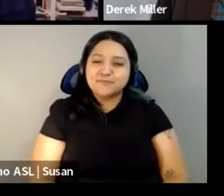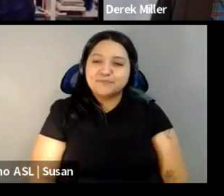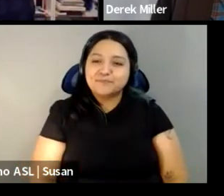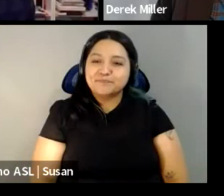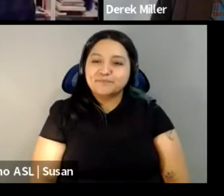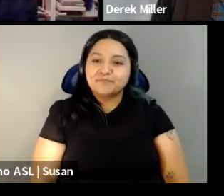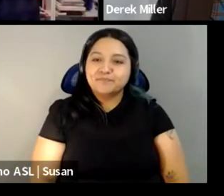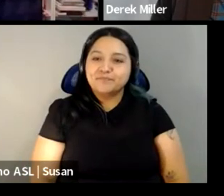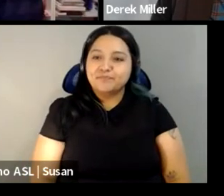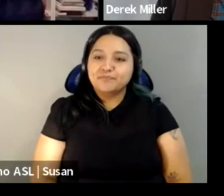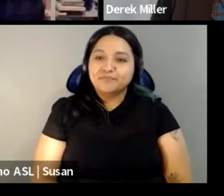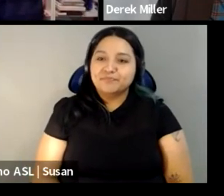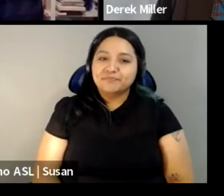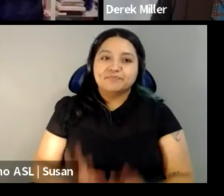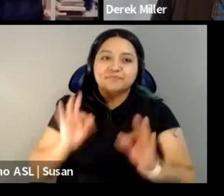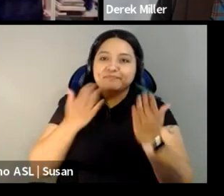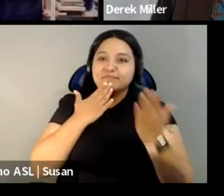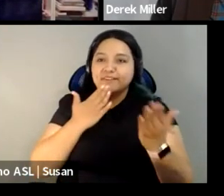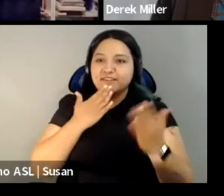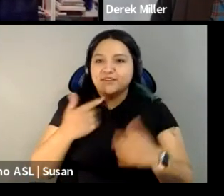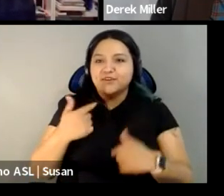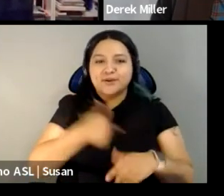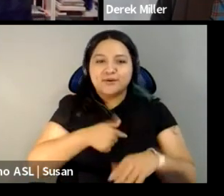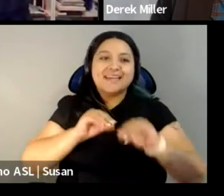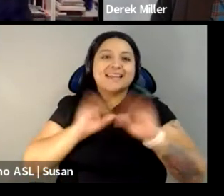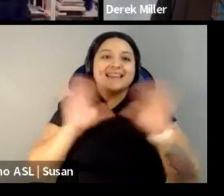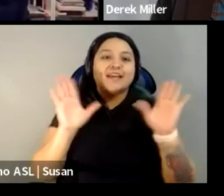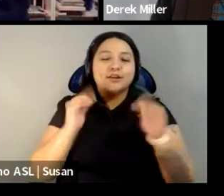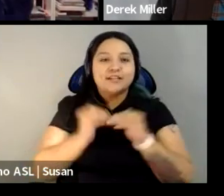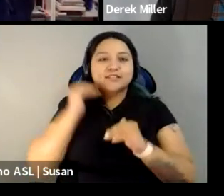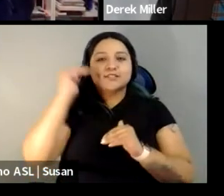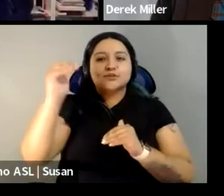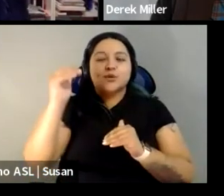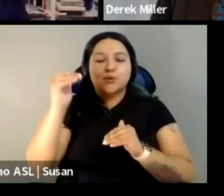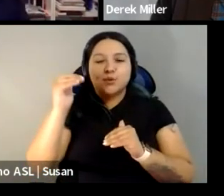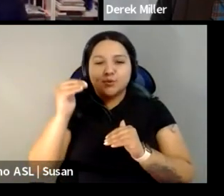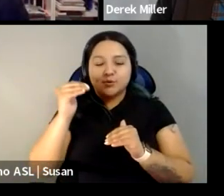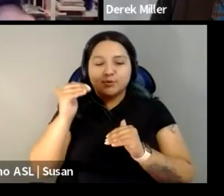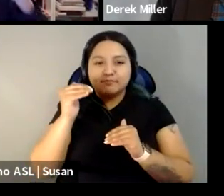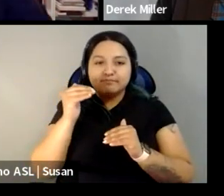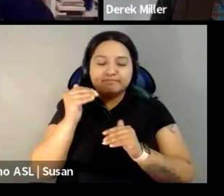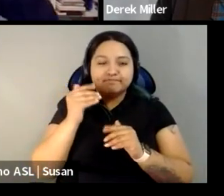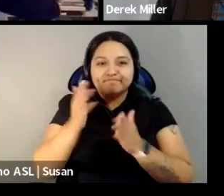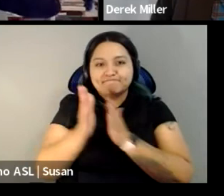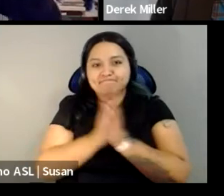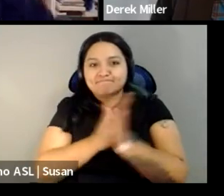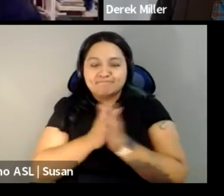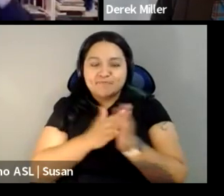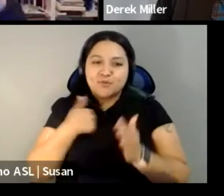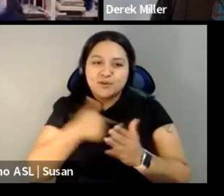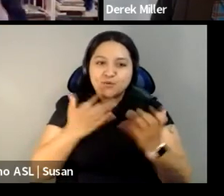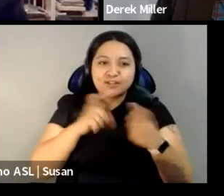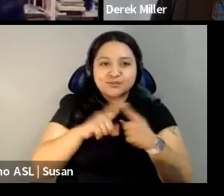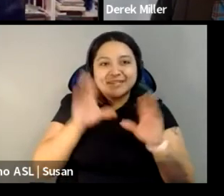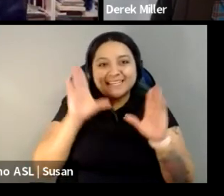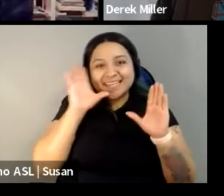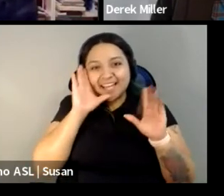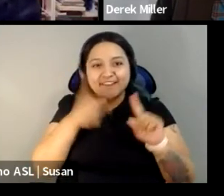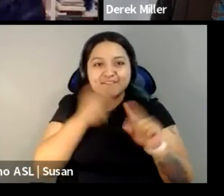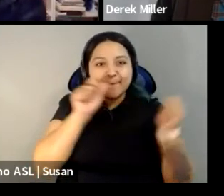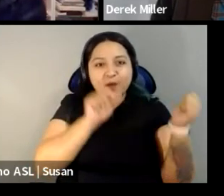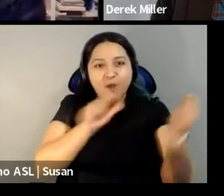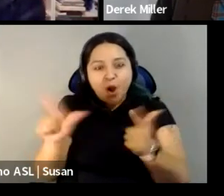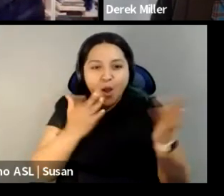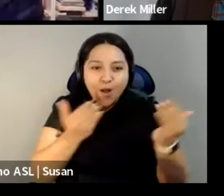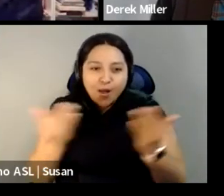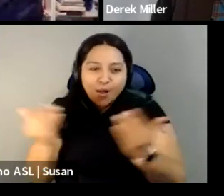clearly too ambitious. We wanted to hear from all these brilliant people, and we did, and you gave us a huge amount to think about,